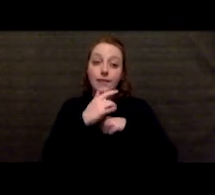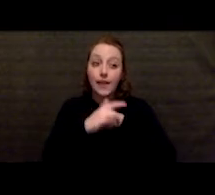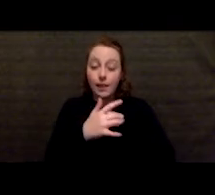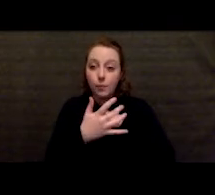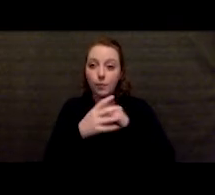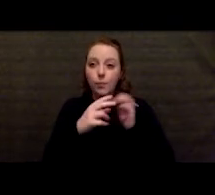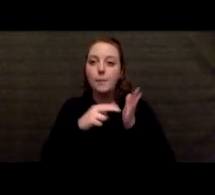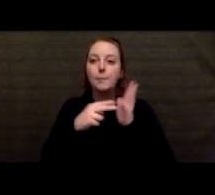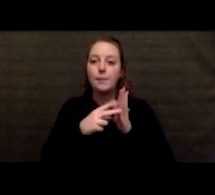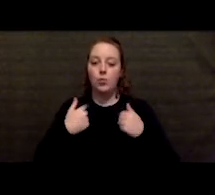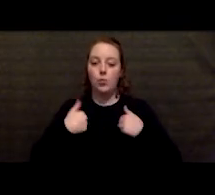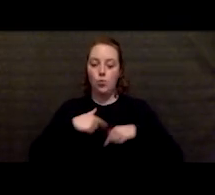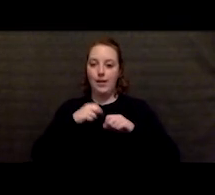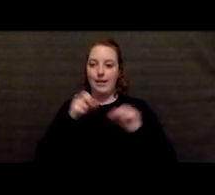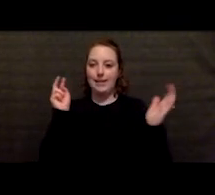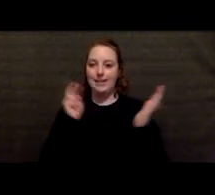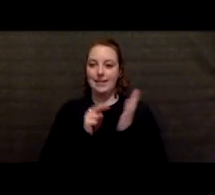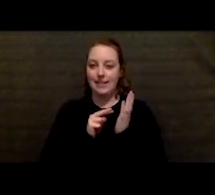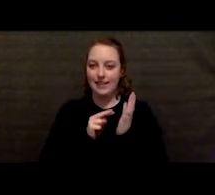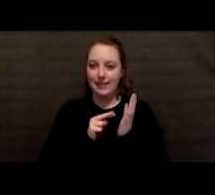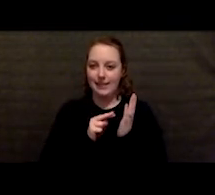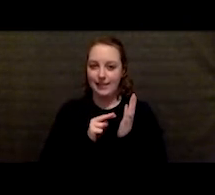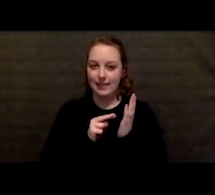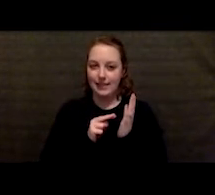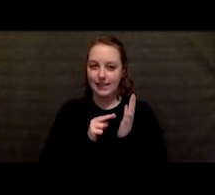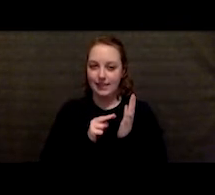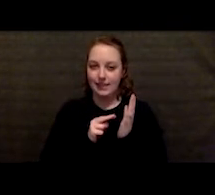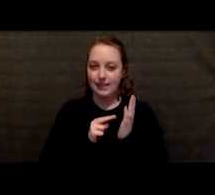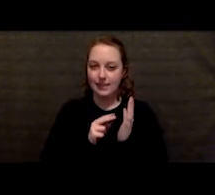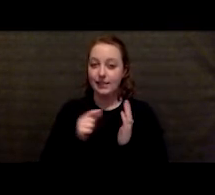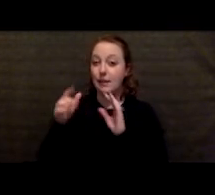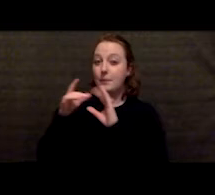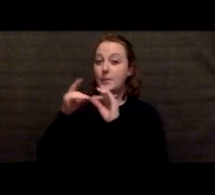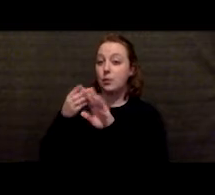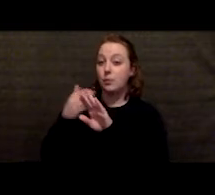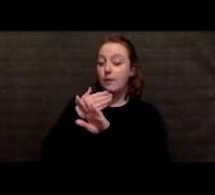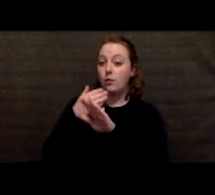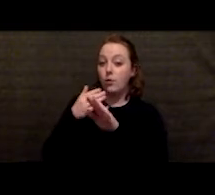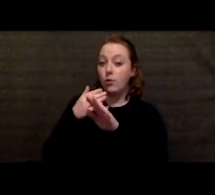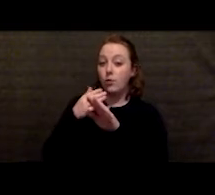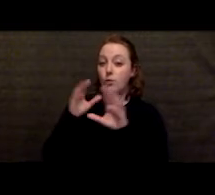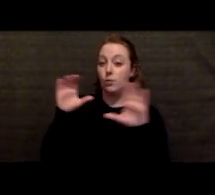see. So at some point. Can I say one thing before we go? Yes, please.